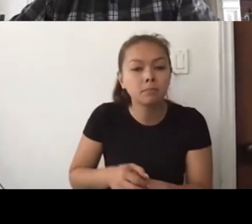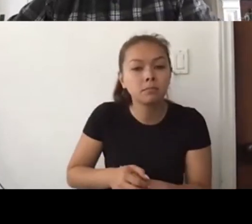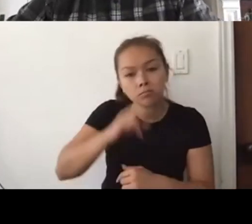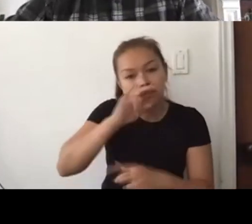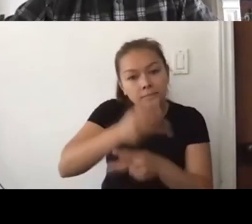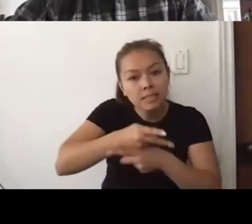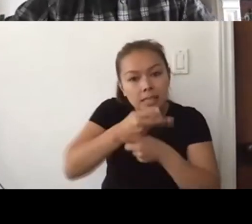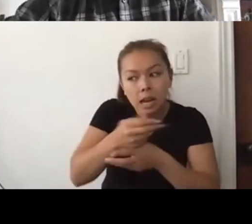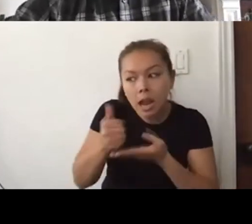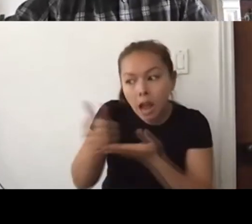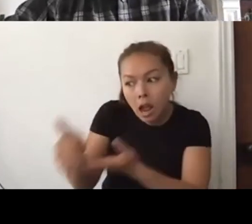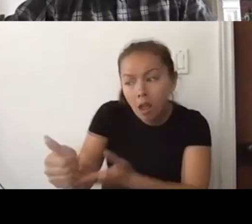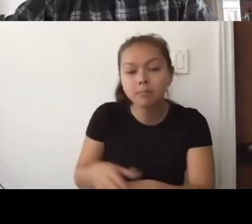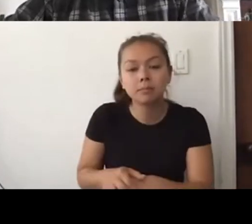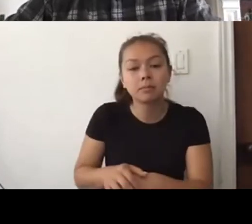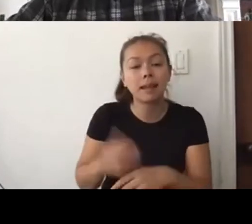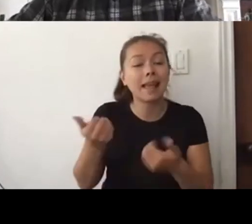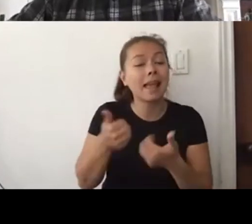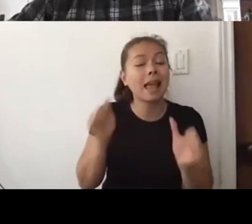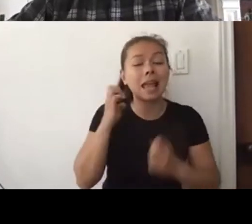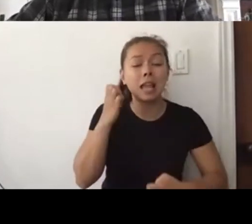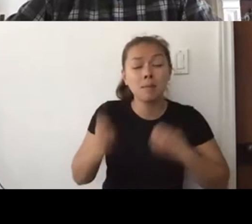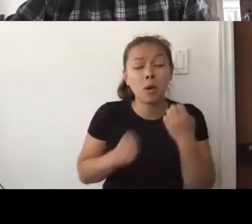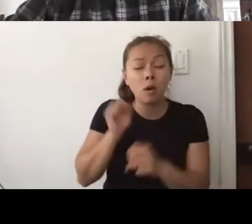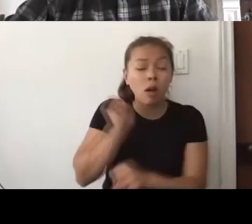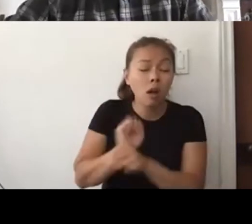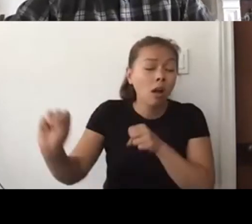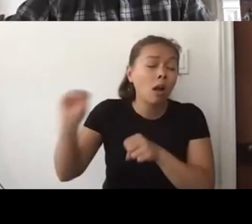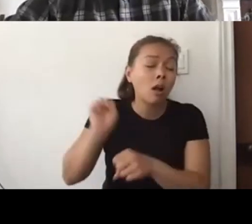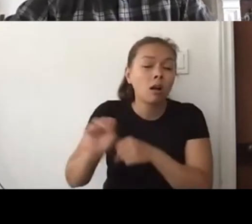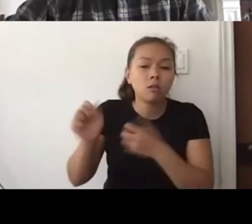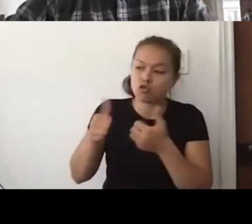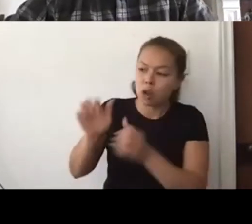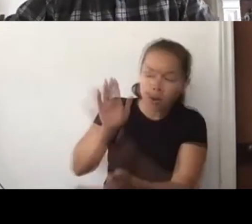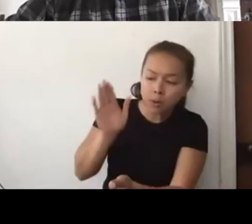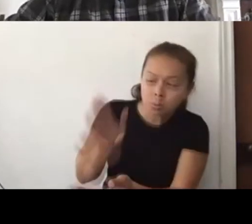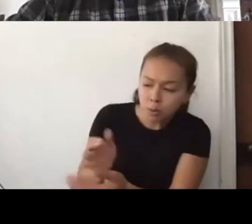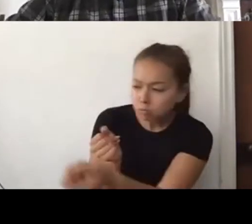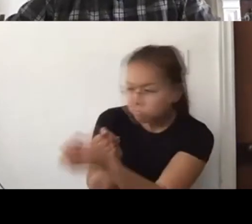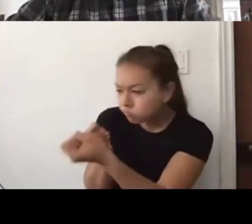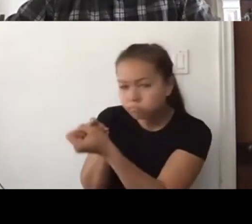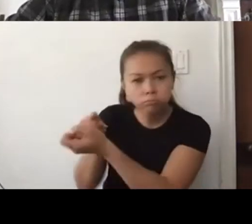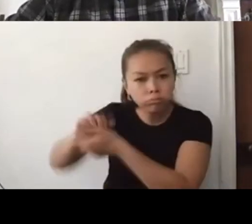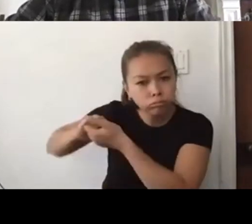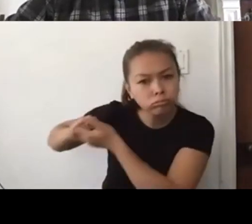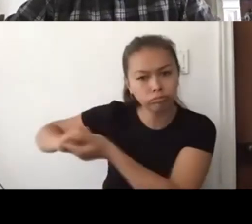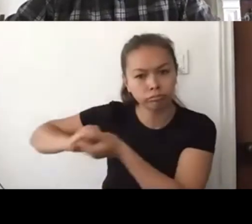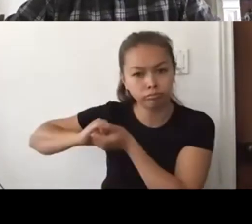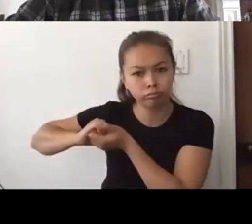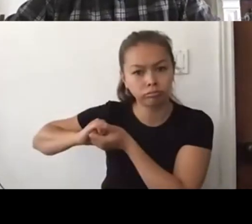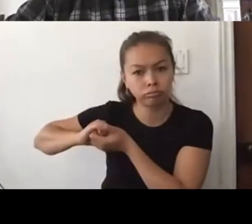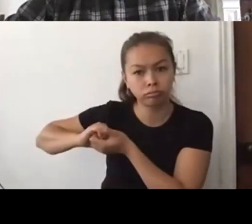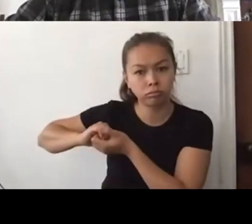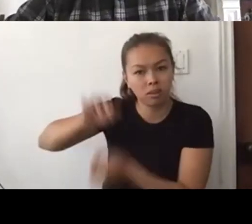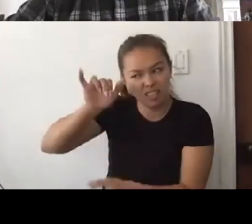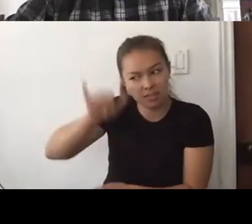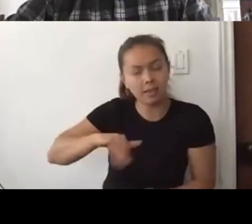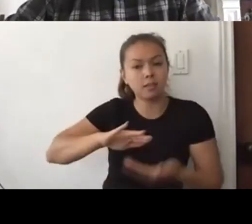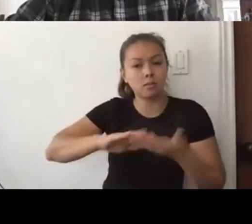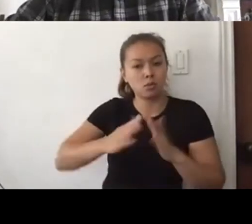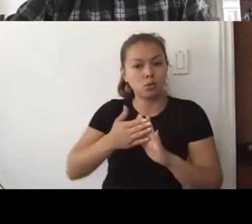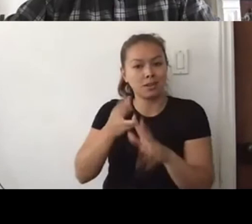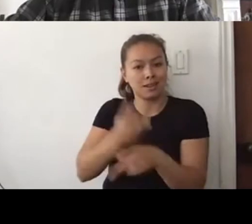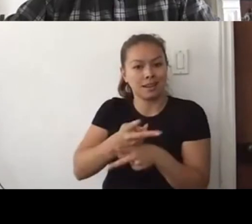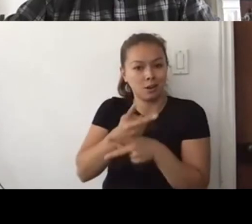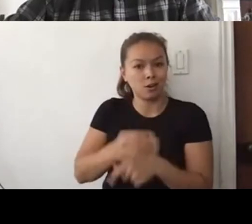reducing emotional labor where possible, standing in solidarity, et cetera. Maybe community care means that where you can't show up as